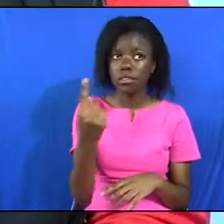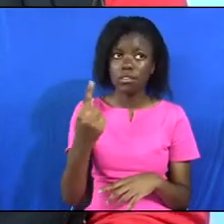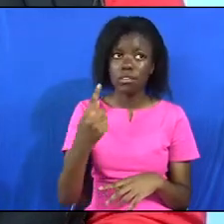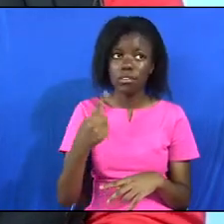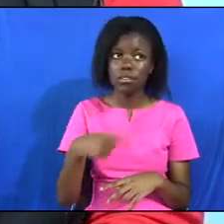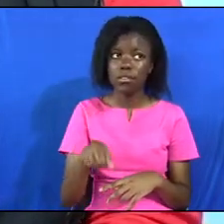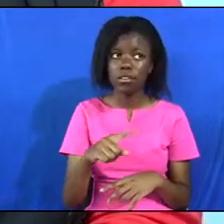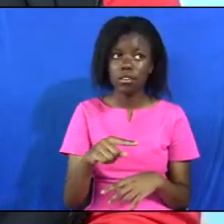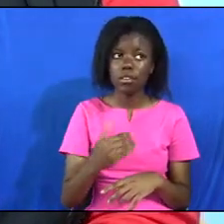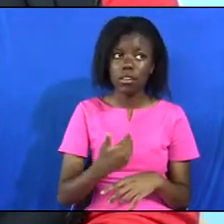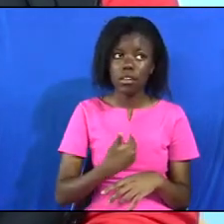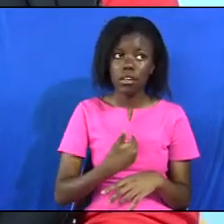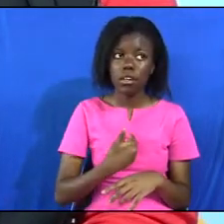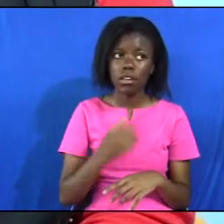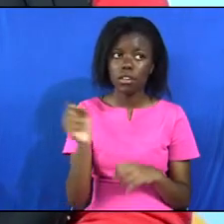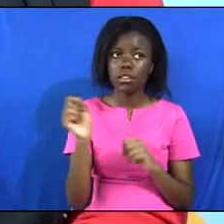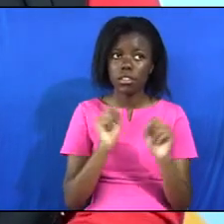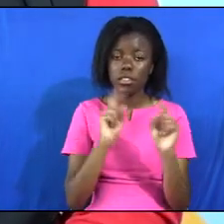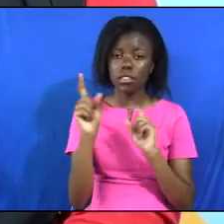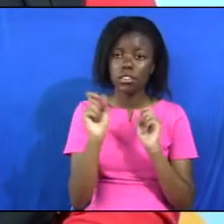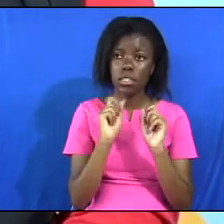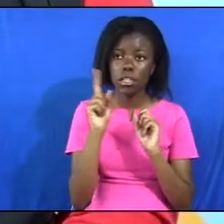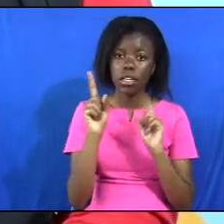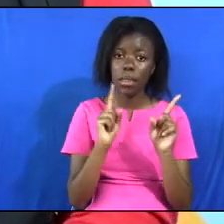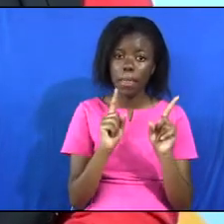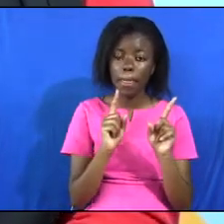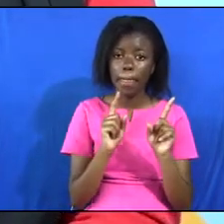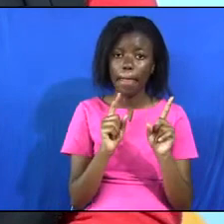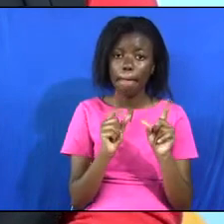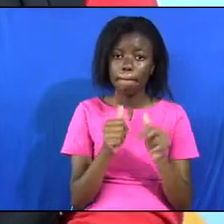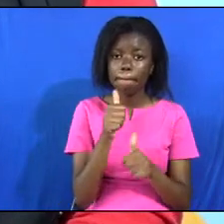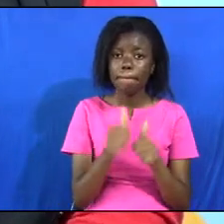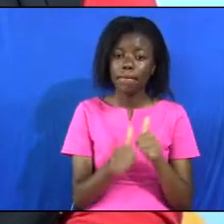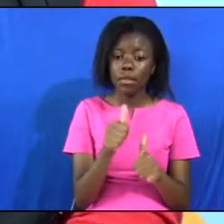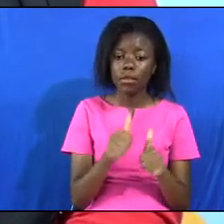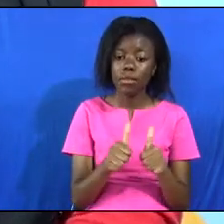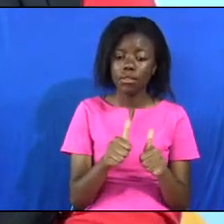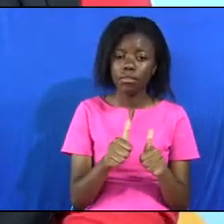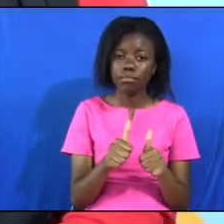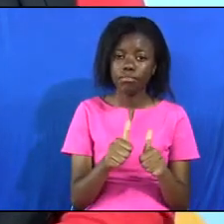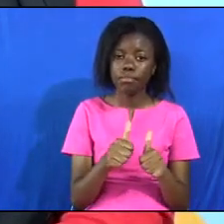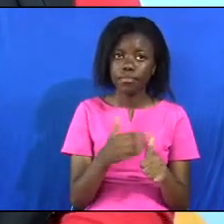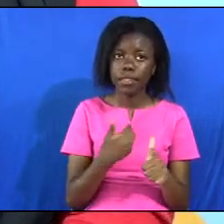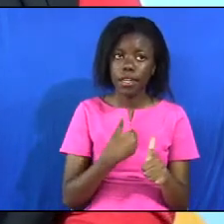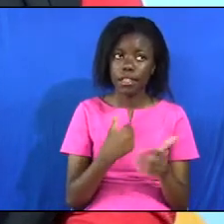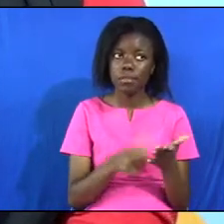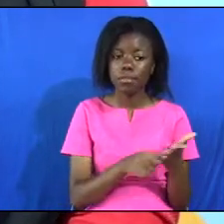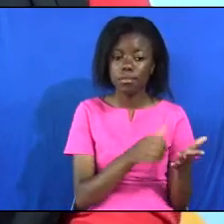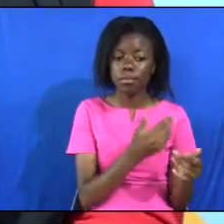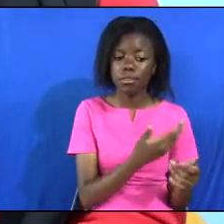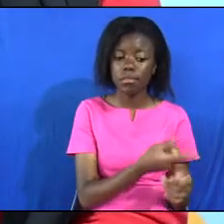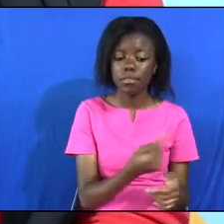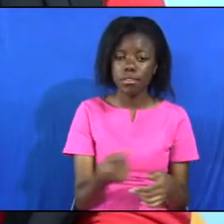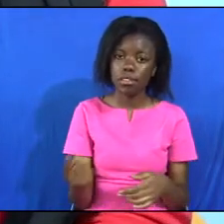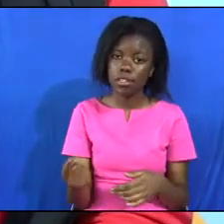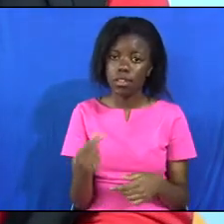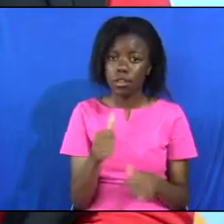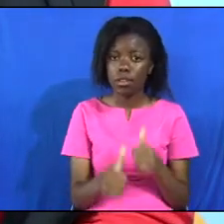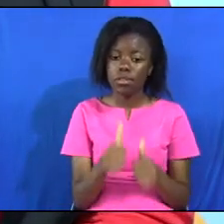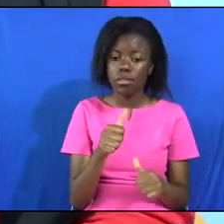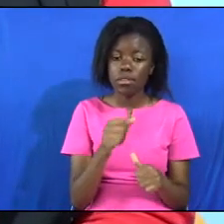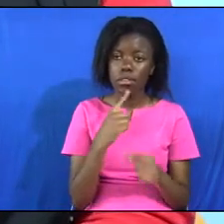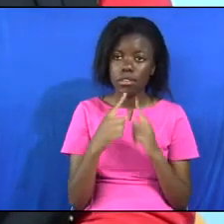is going through a journey that with ups and downs that we may not be able to speak